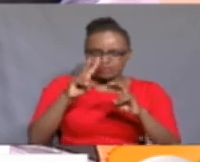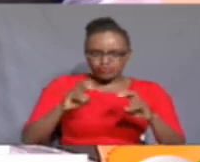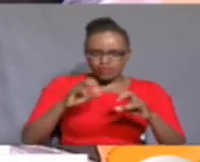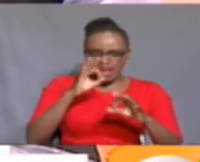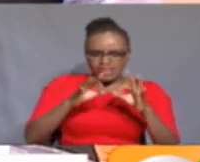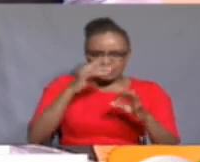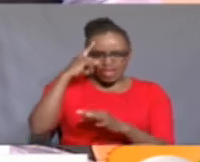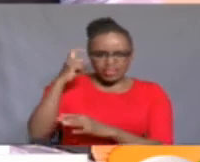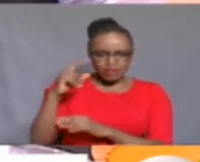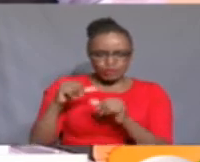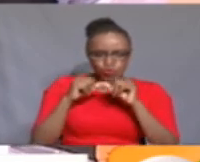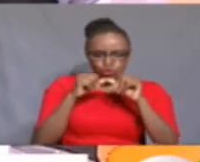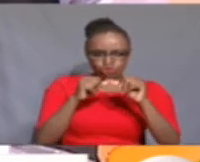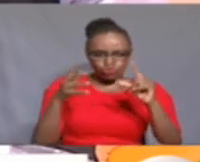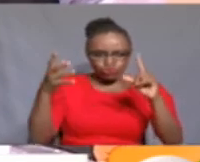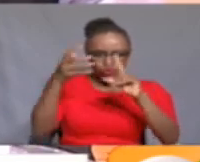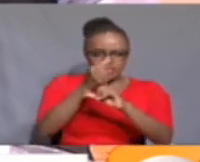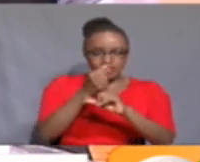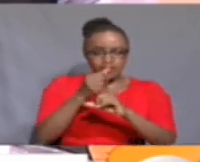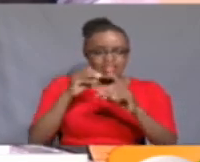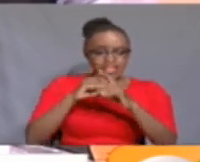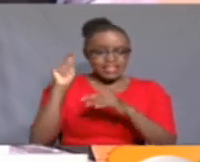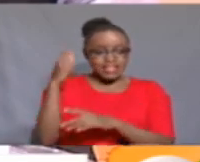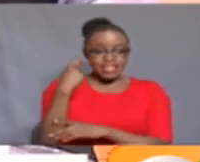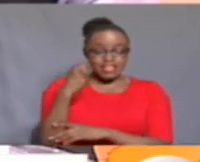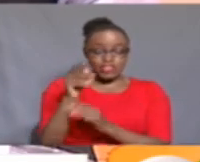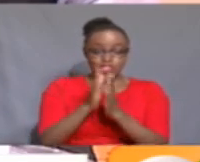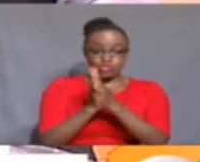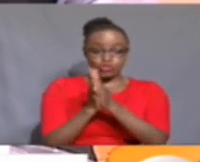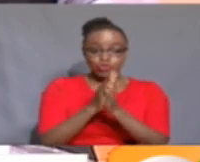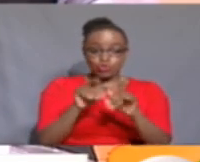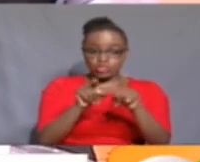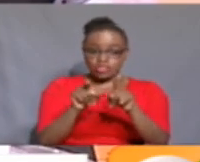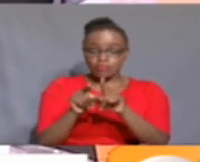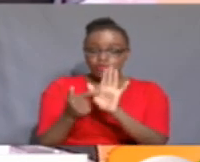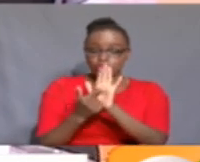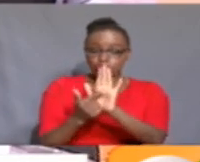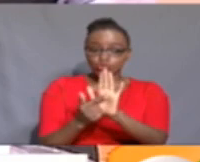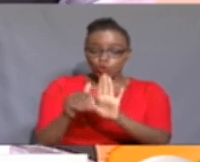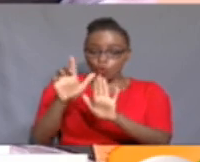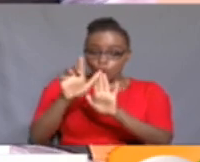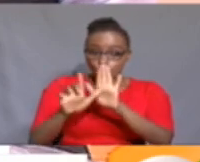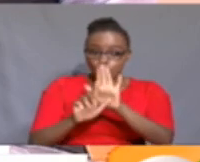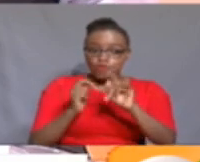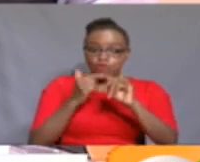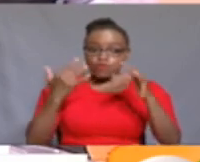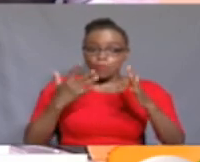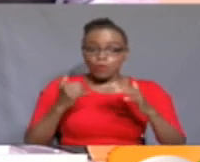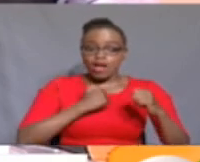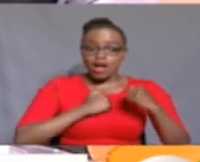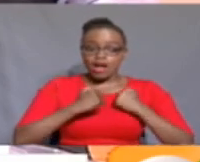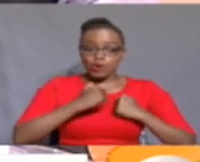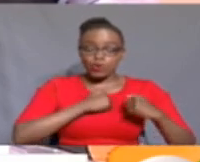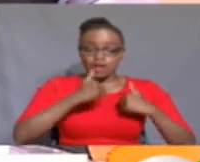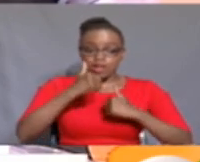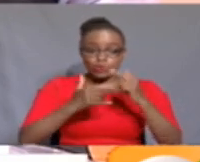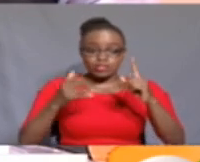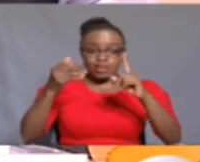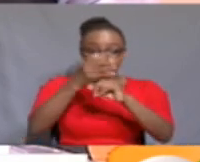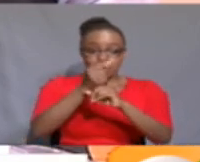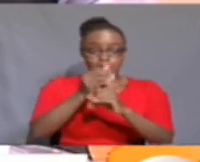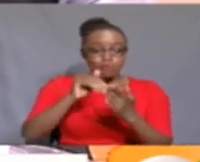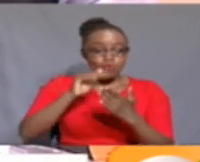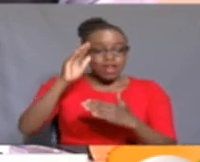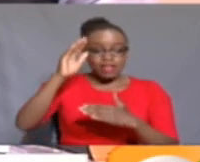dream is achievable in Kenya. That's right. This story also hopes to showcase lessons from Rwanda that has achieved more